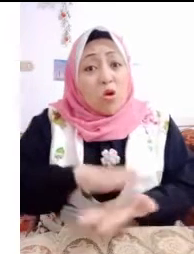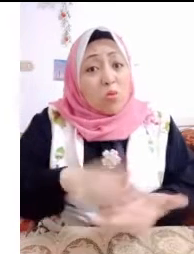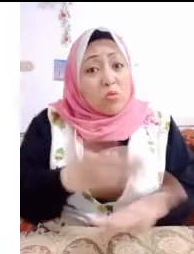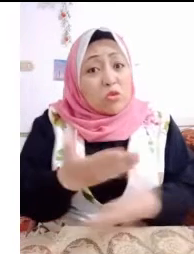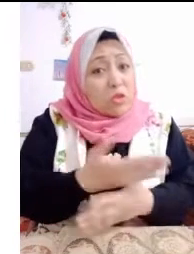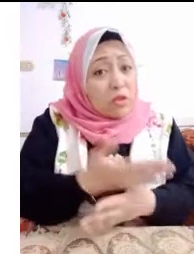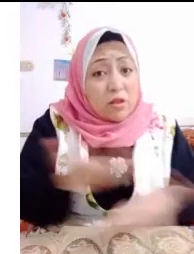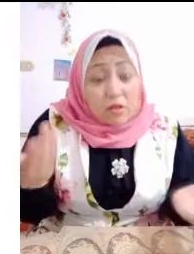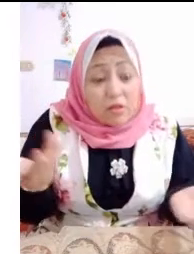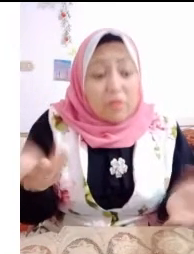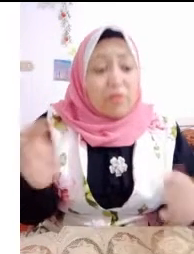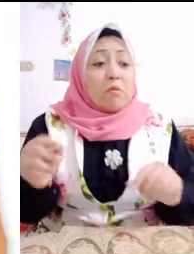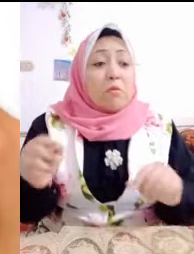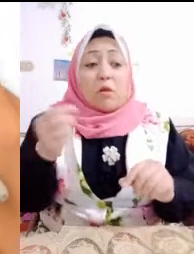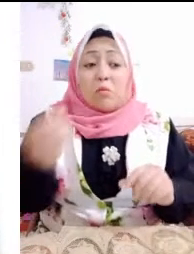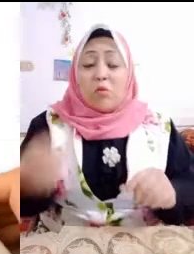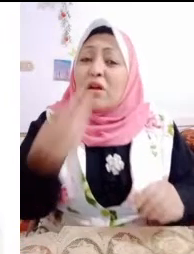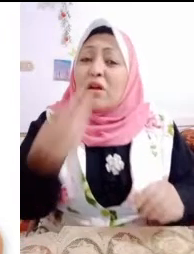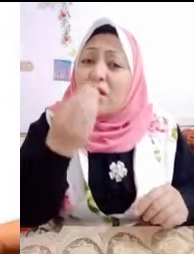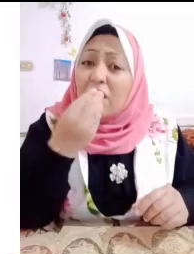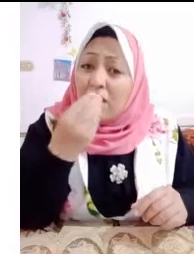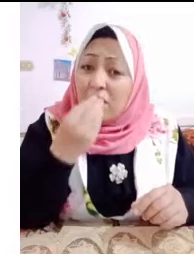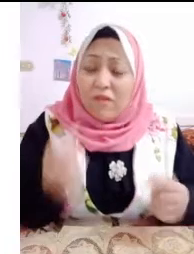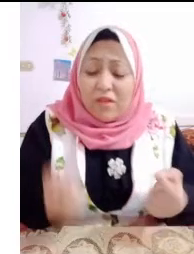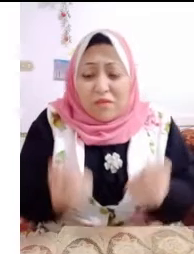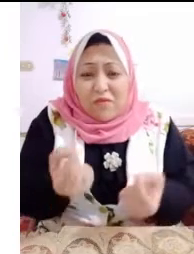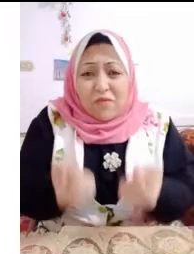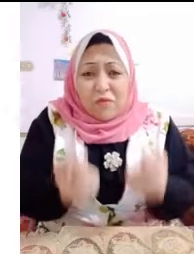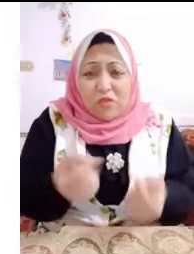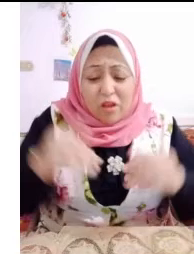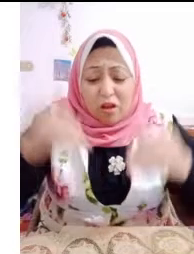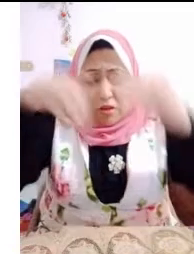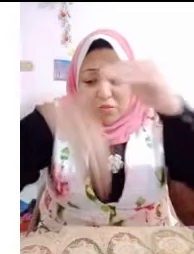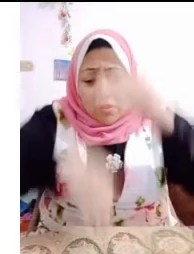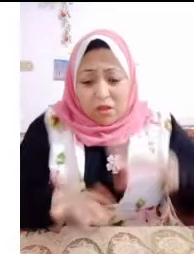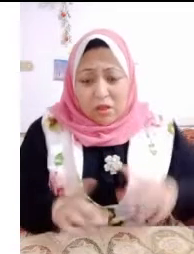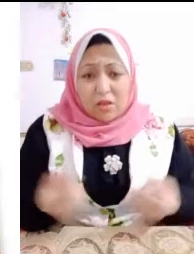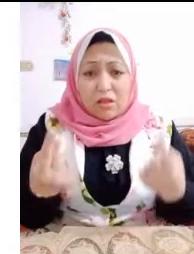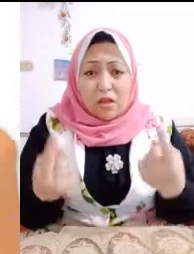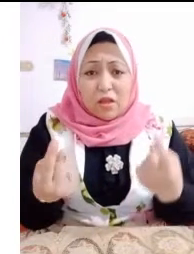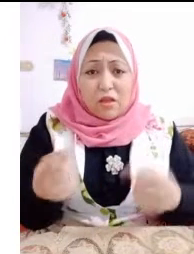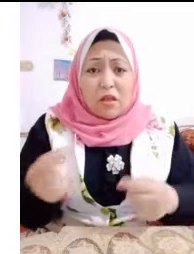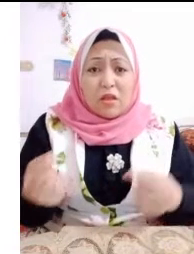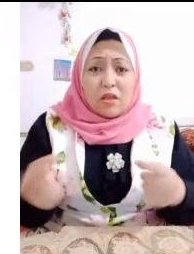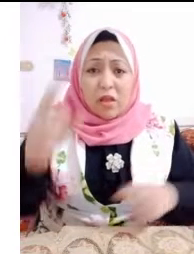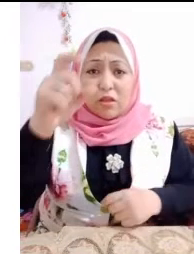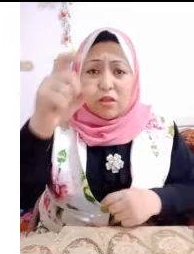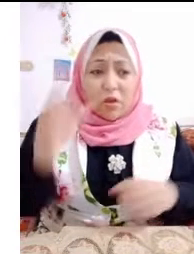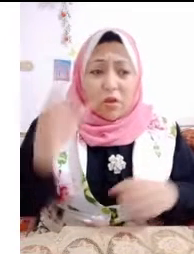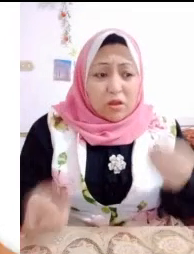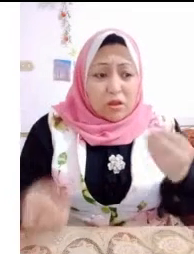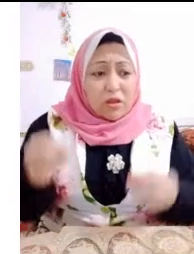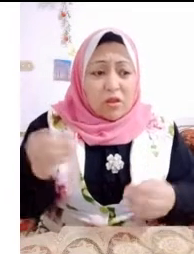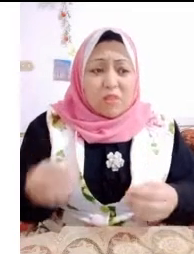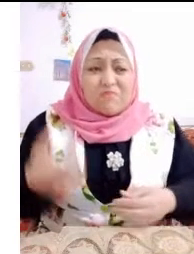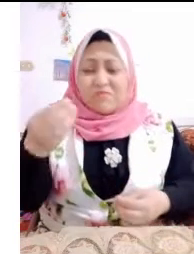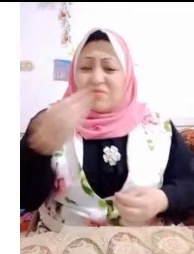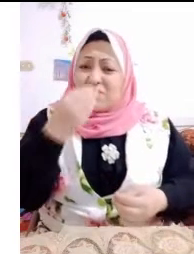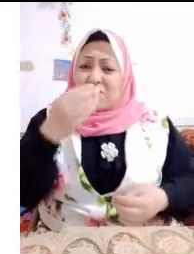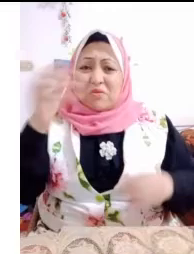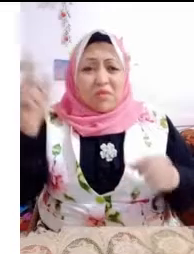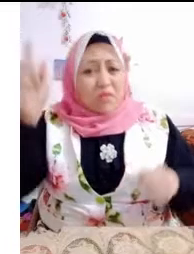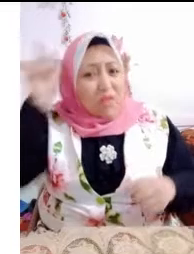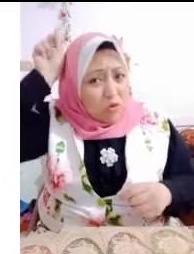occasionally mistake microplastic as food. The animals suffer from the plastic they eat, as it takes up space in their stomach and may